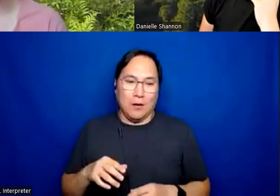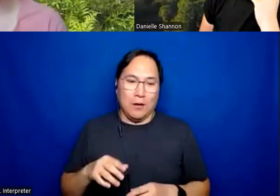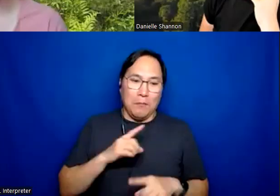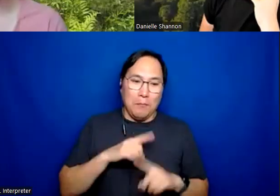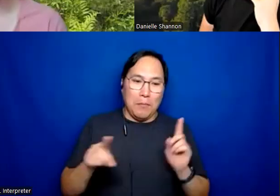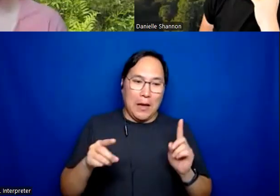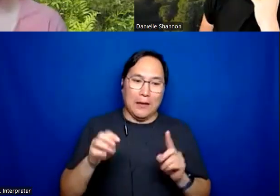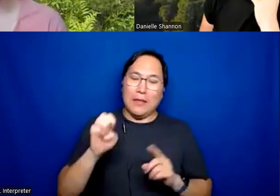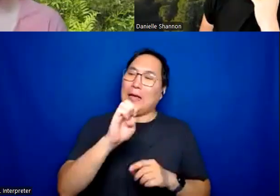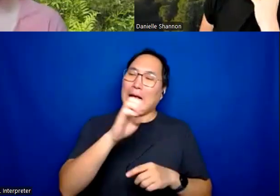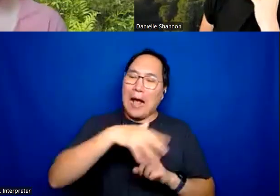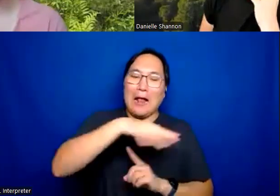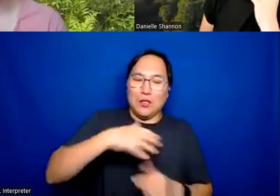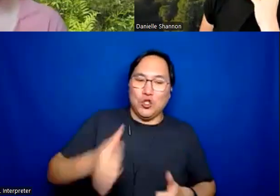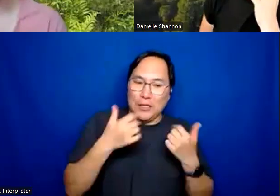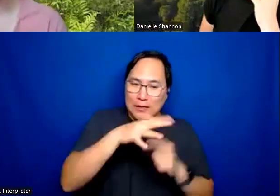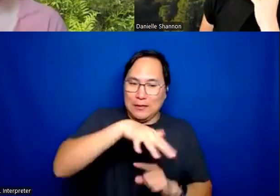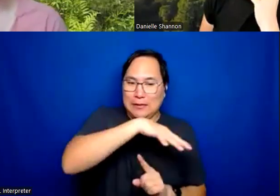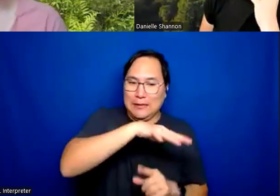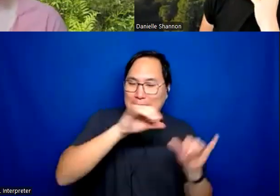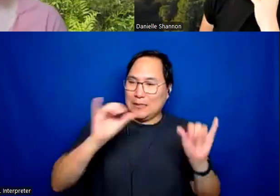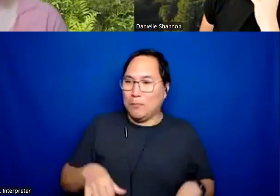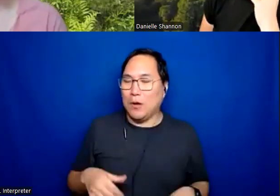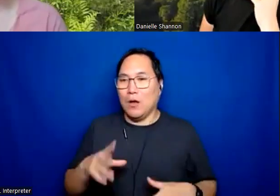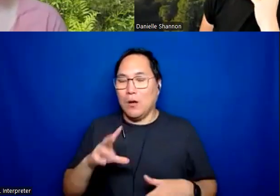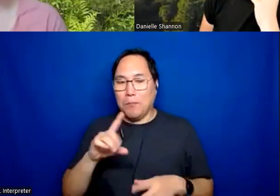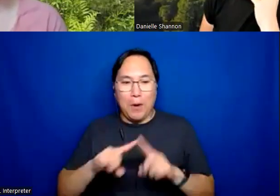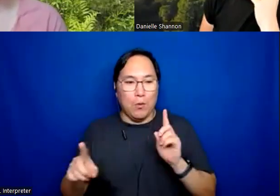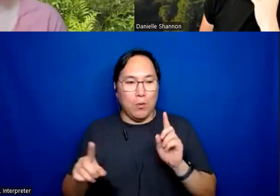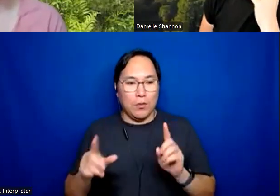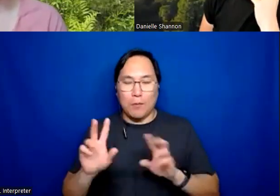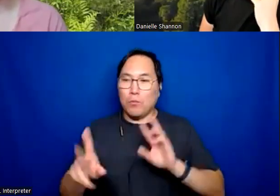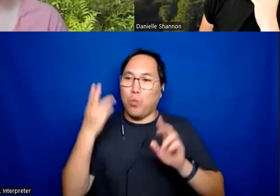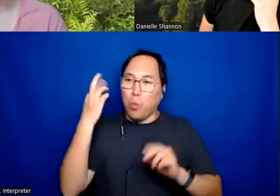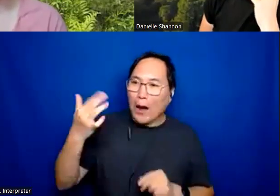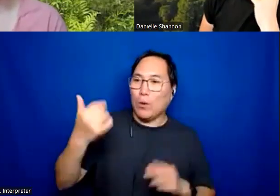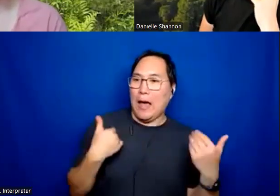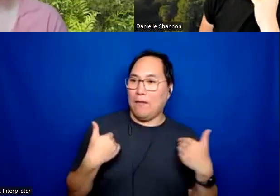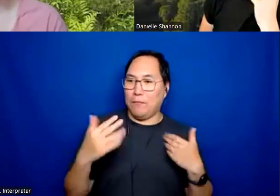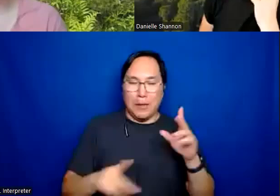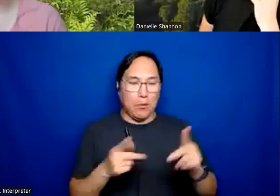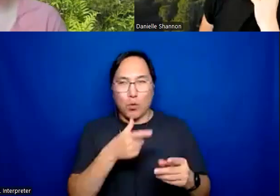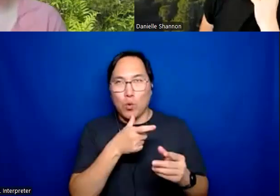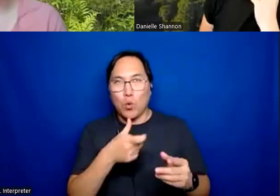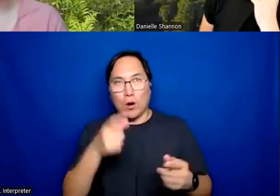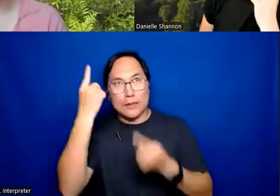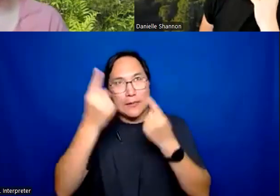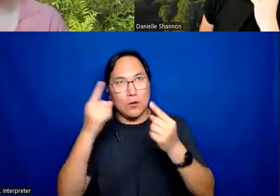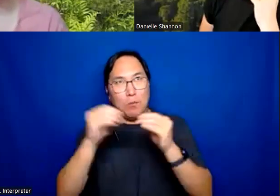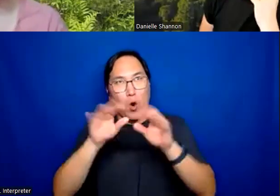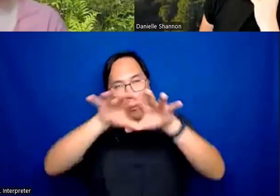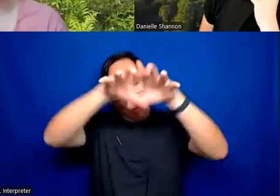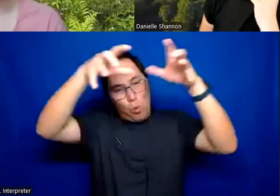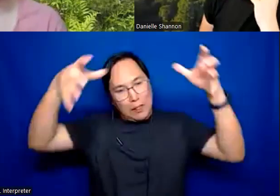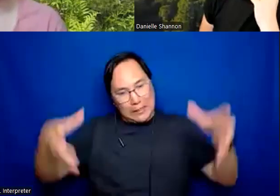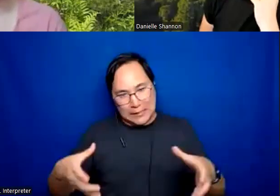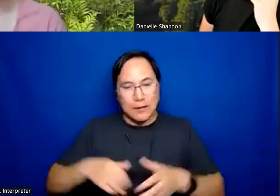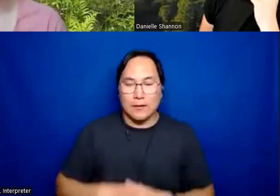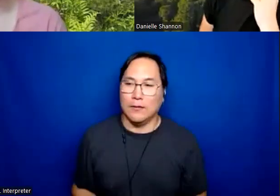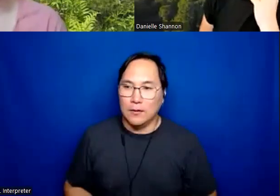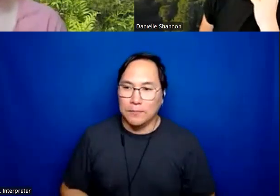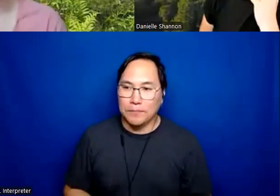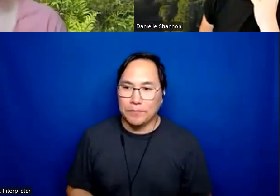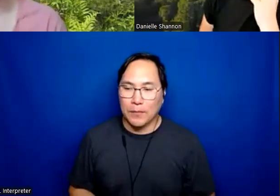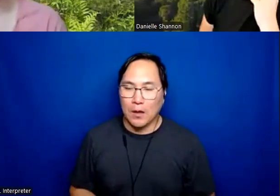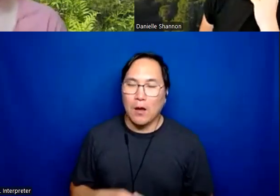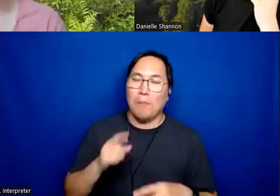over time as we have people with different backgrounds working at FEMC and thinking about these things more holistically. So yeah, so I